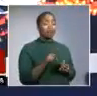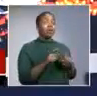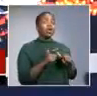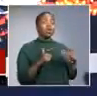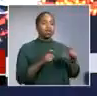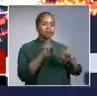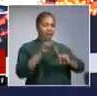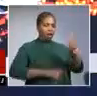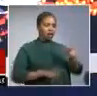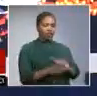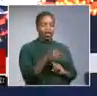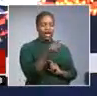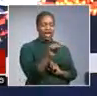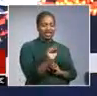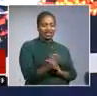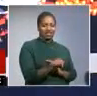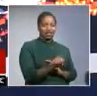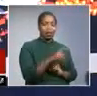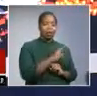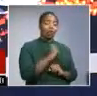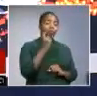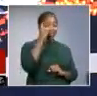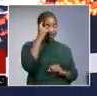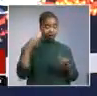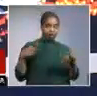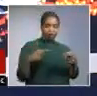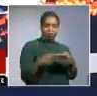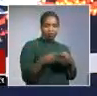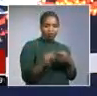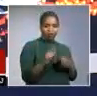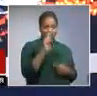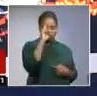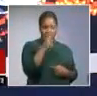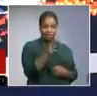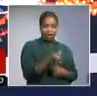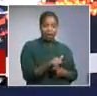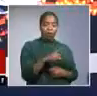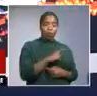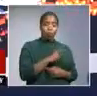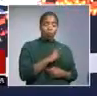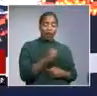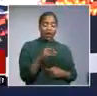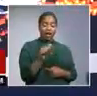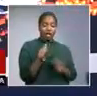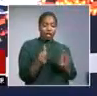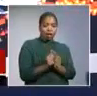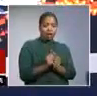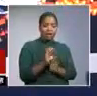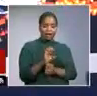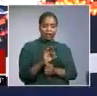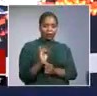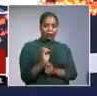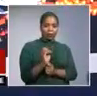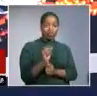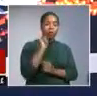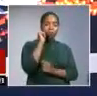comes to governance and coalition politics, particularly in Nelson Mandela Bay. They are not in any formal coalition with the EFF, but when Athol Trollip came into power,